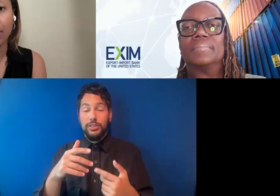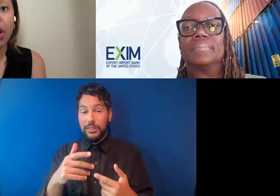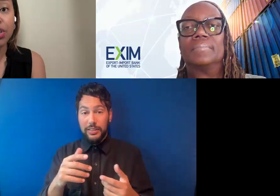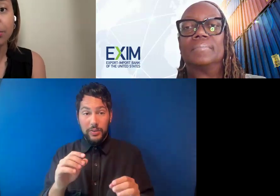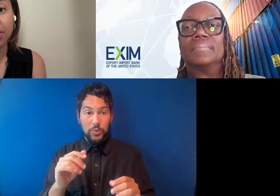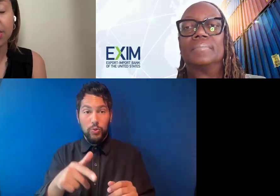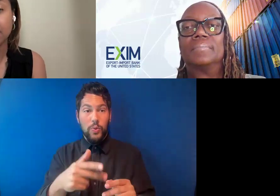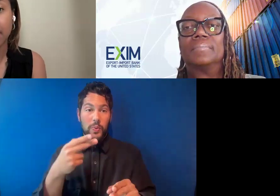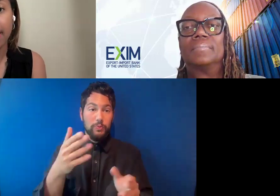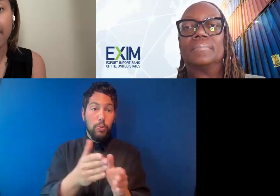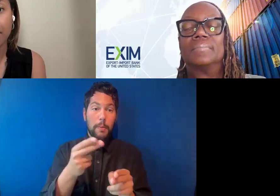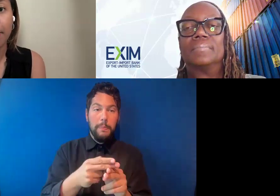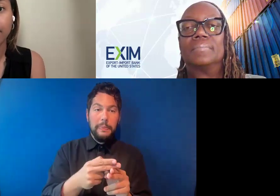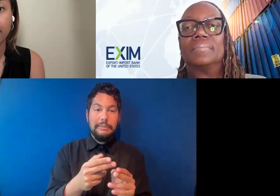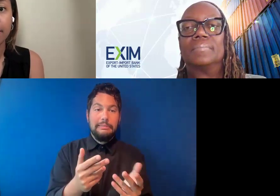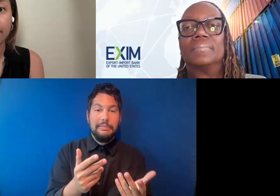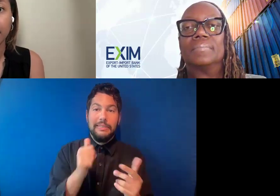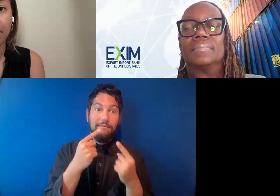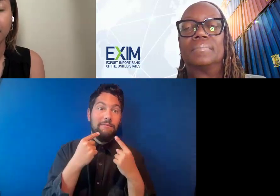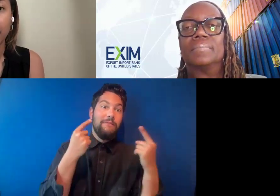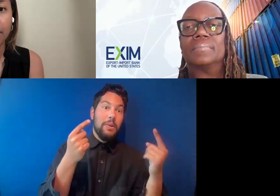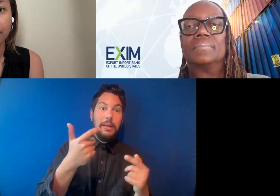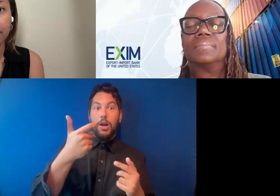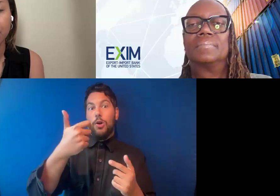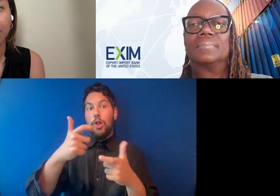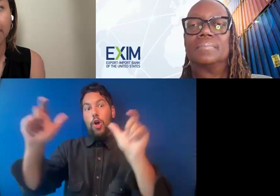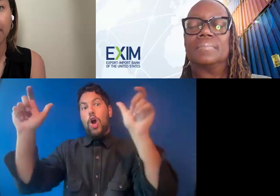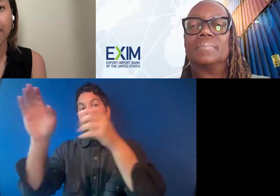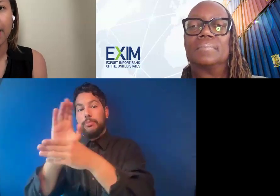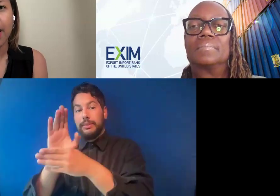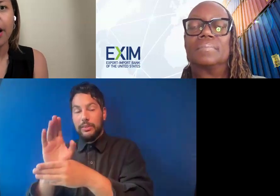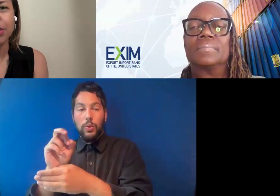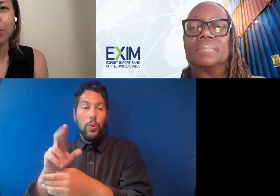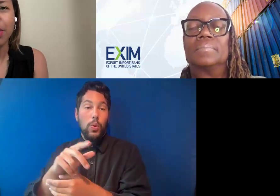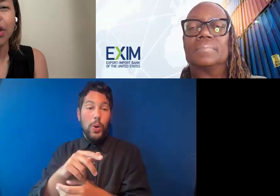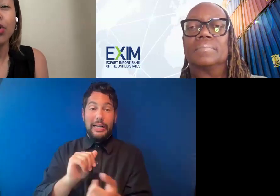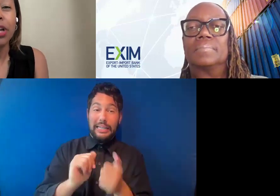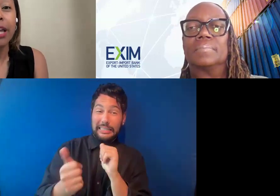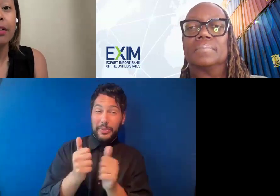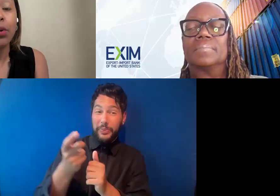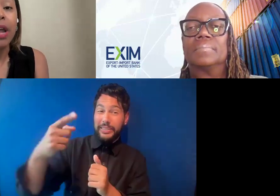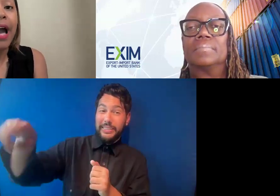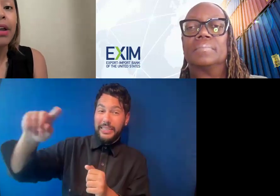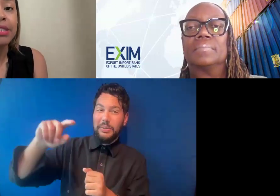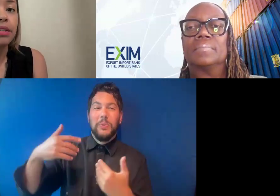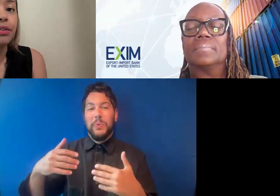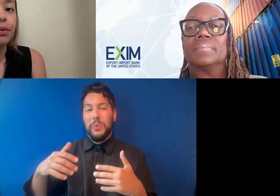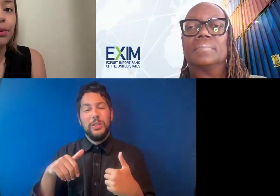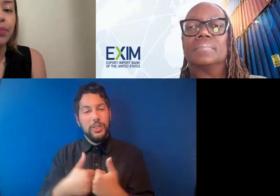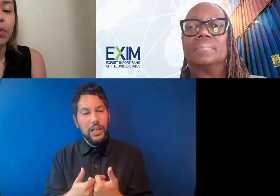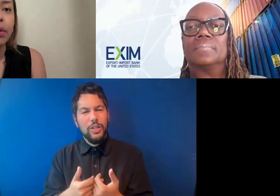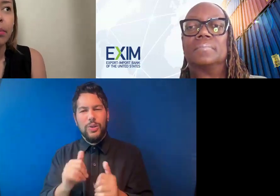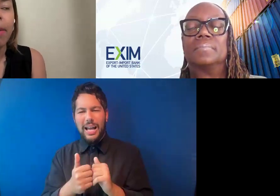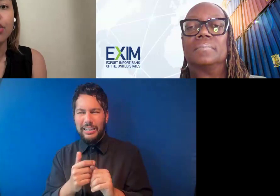that other larger businesses may have, or maybe even, competitors or whatnot. So being creative on how